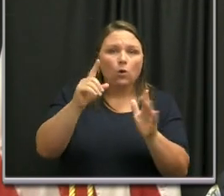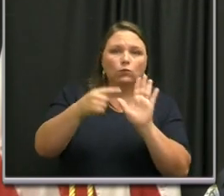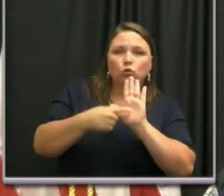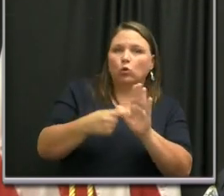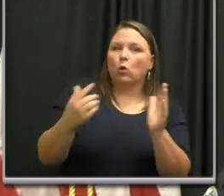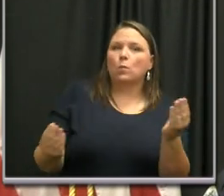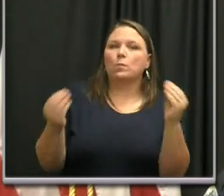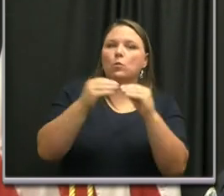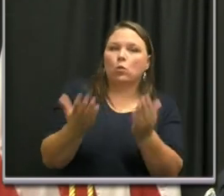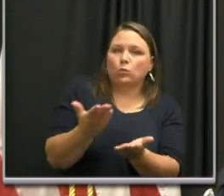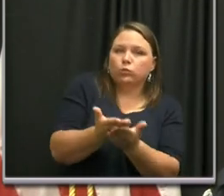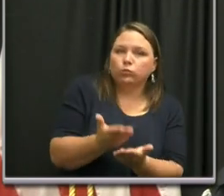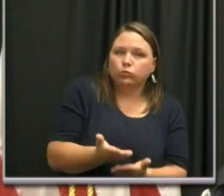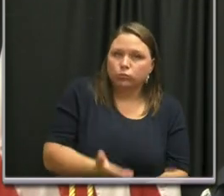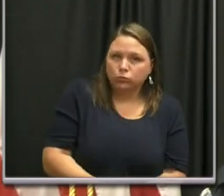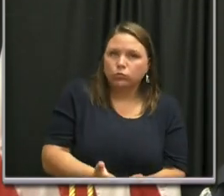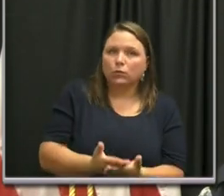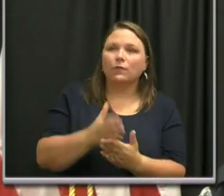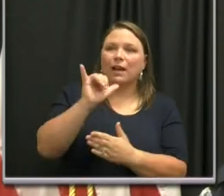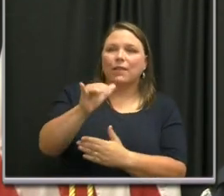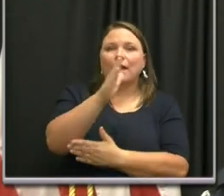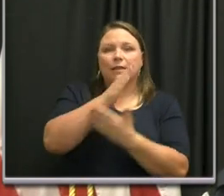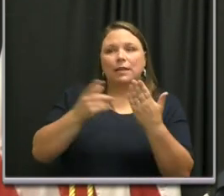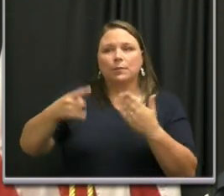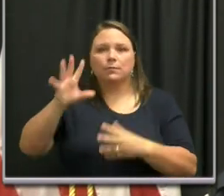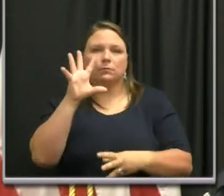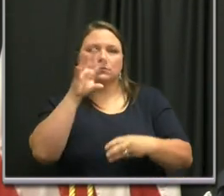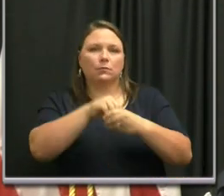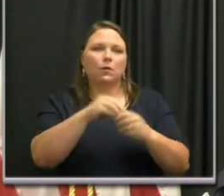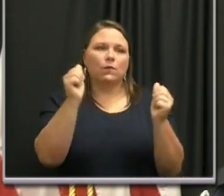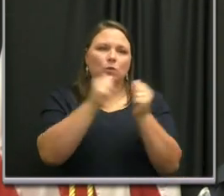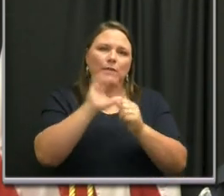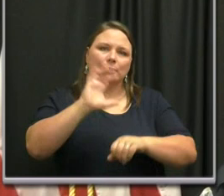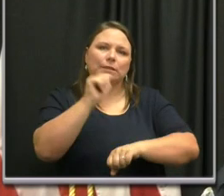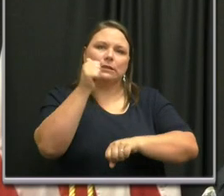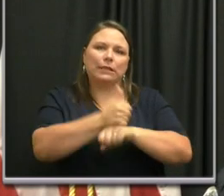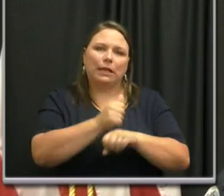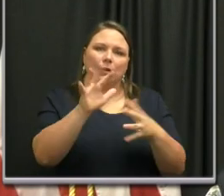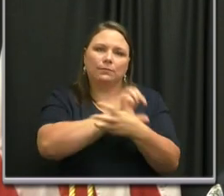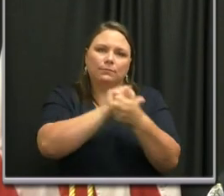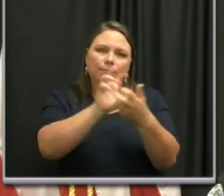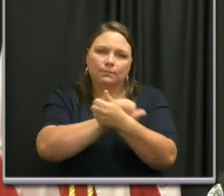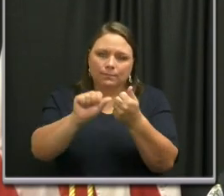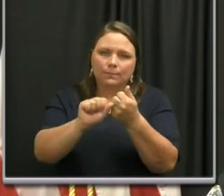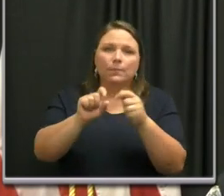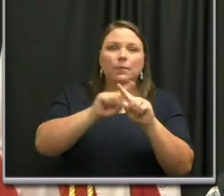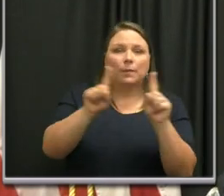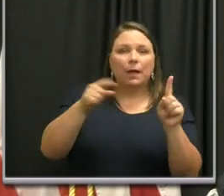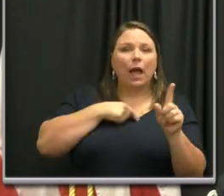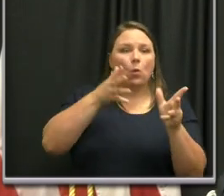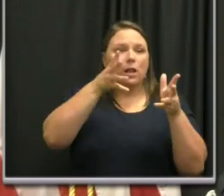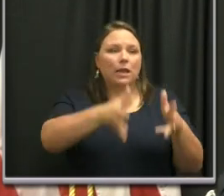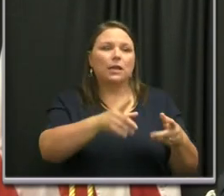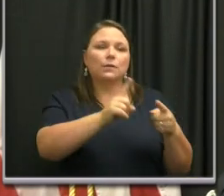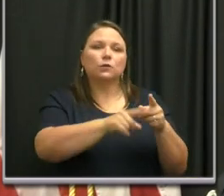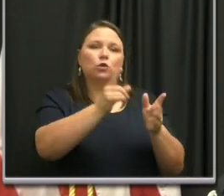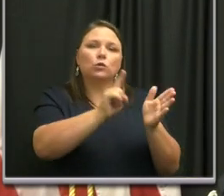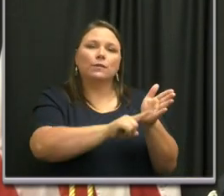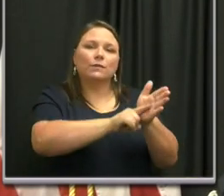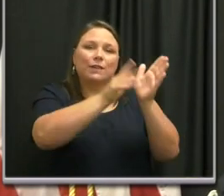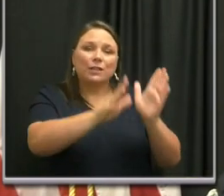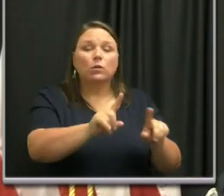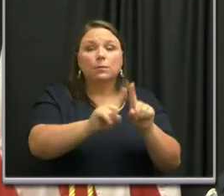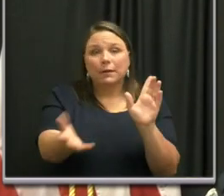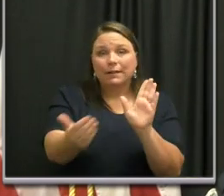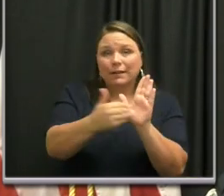evidence, that some faction was actively involved and organized. But I will leave that to the investigators. And